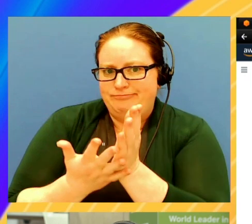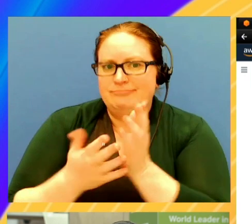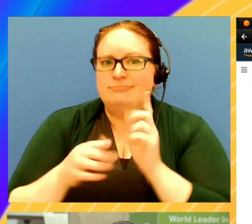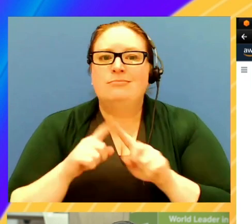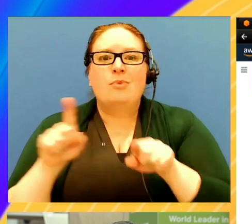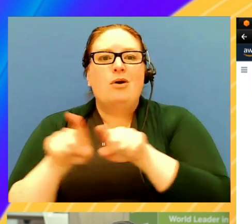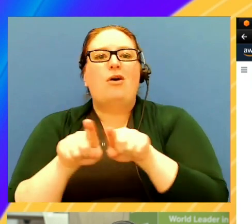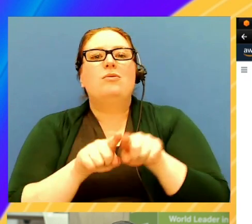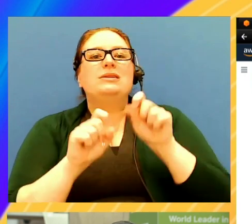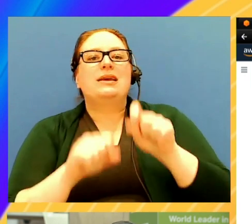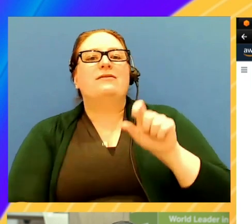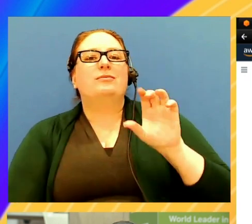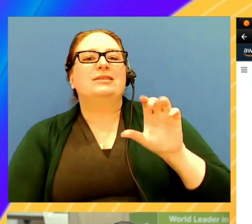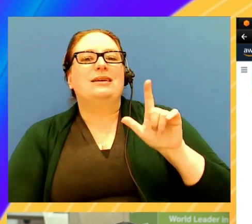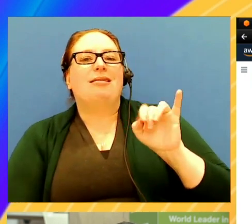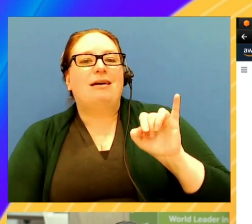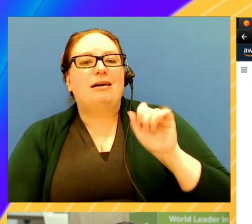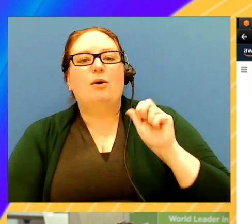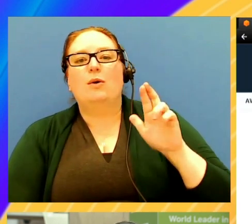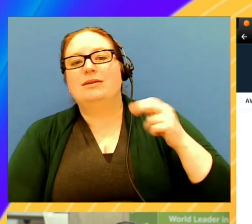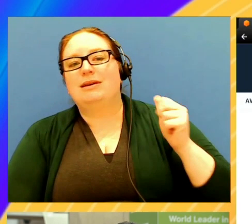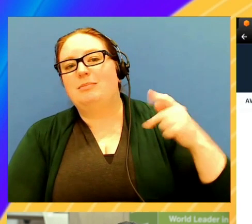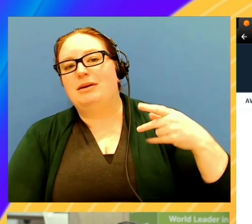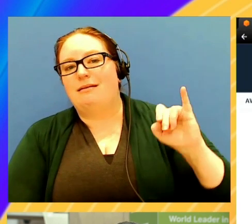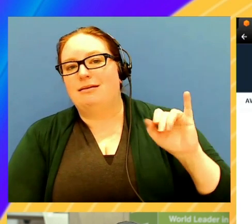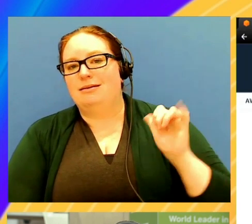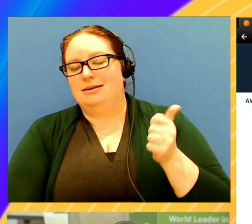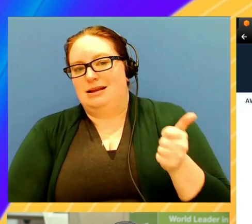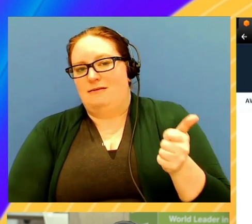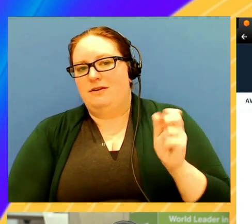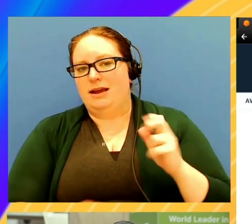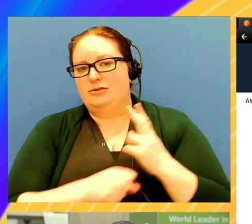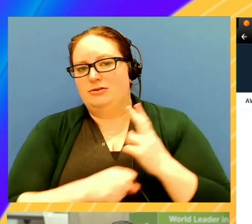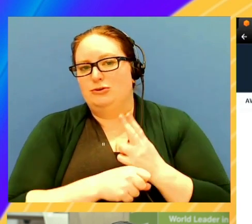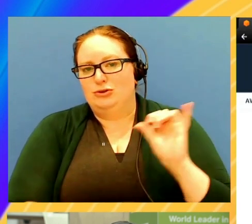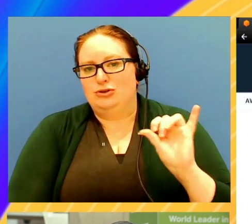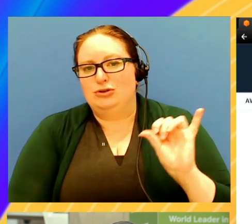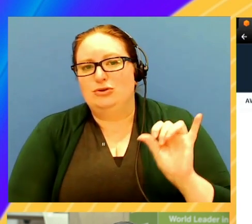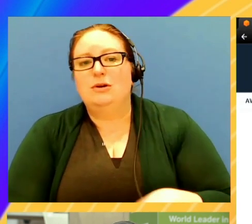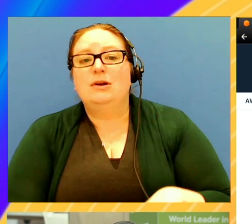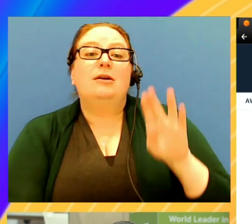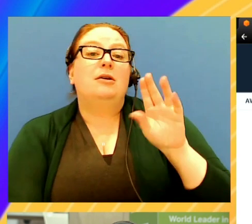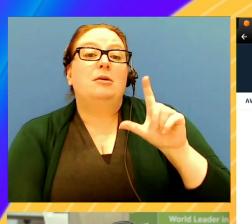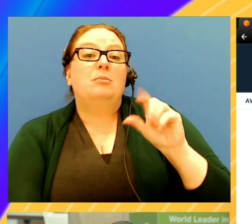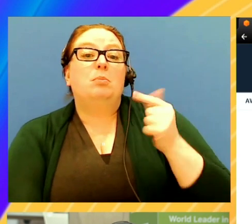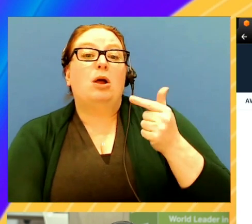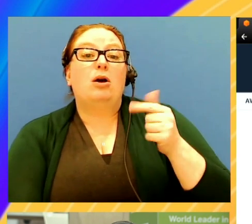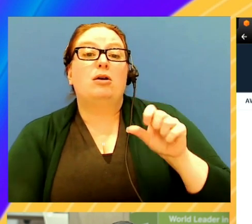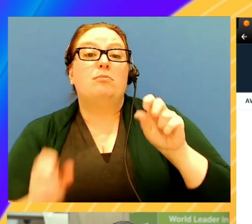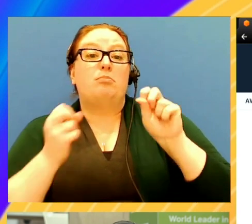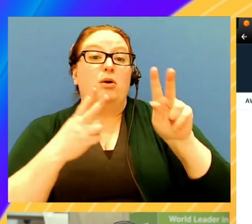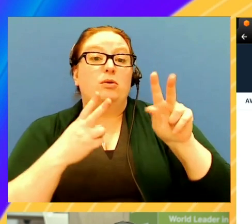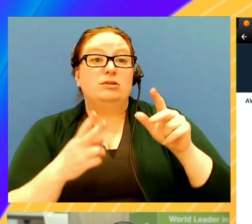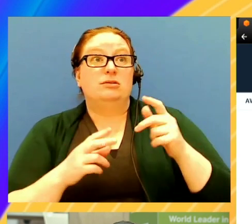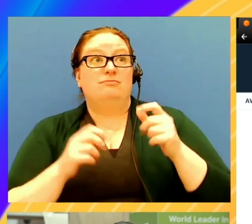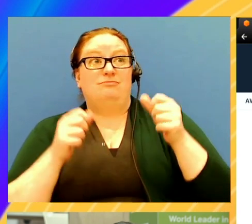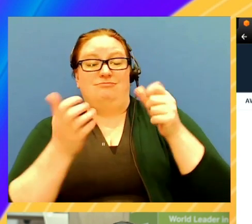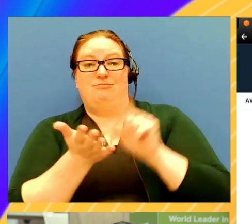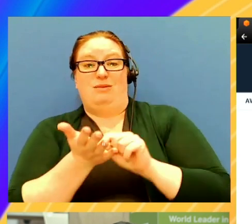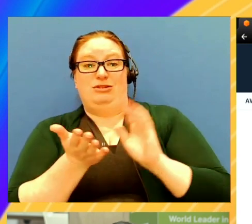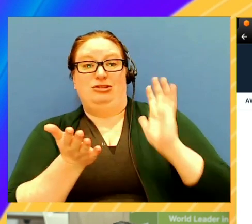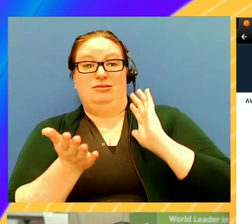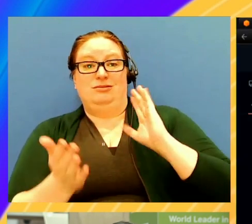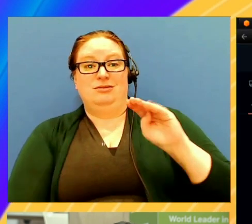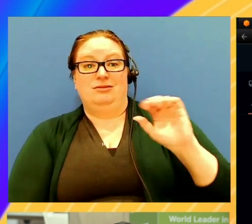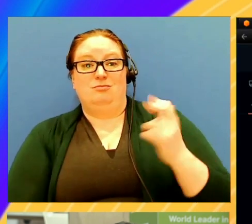this from the CLI or from the API as well. Okay. So the blog post that we ended up publishing back in March, this also has a